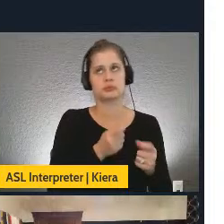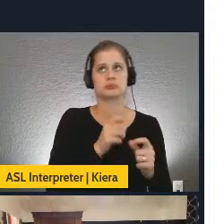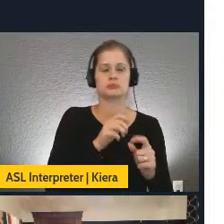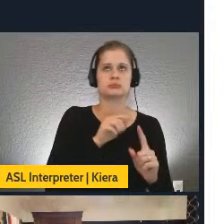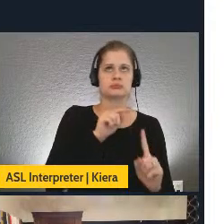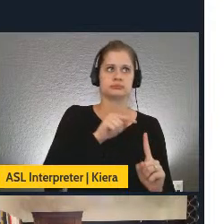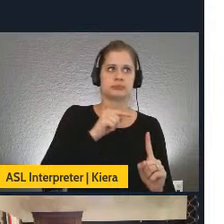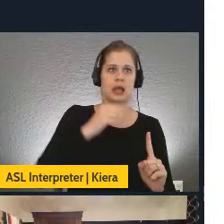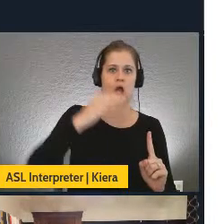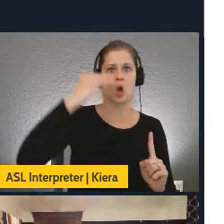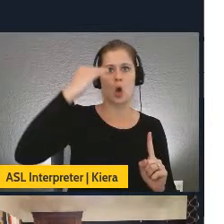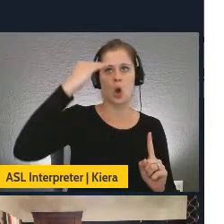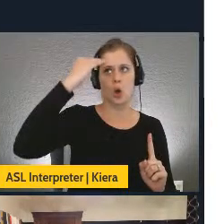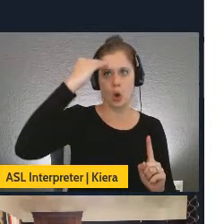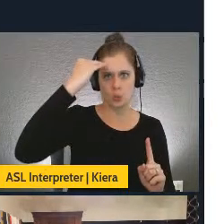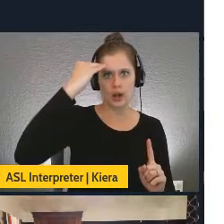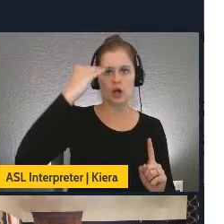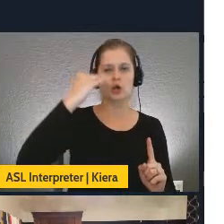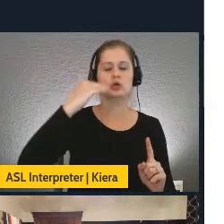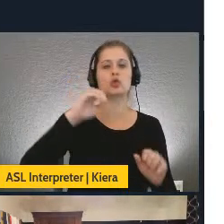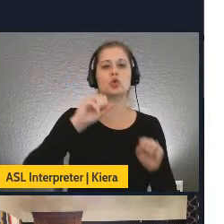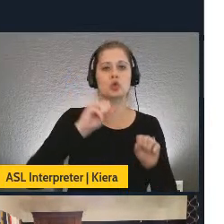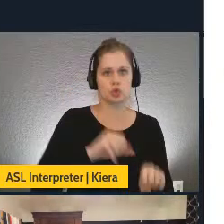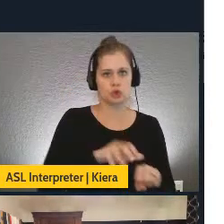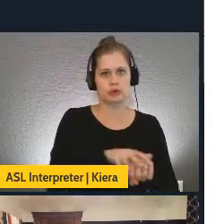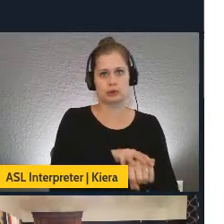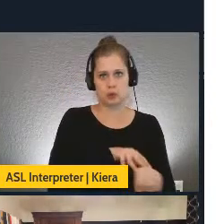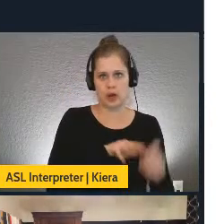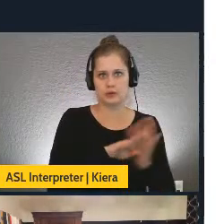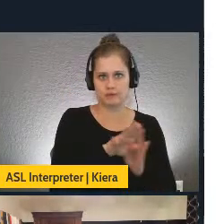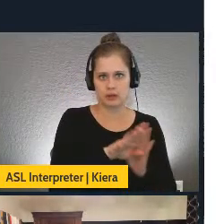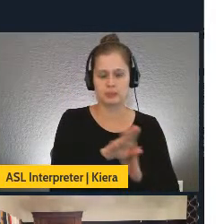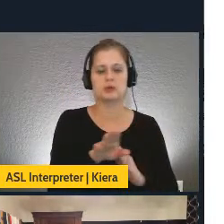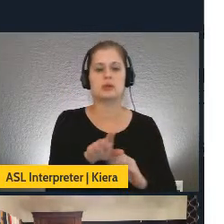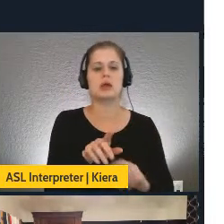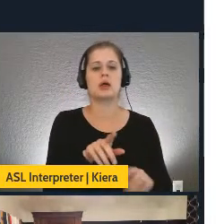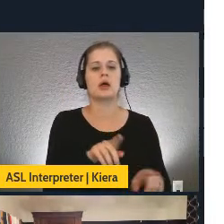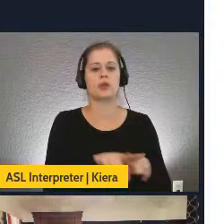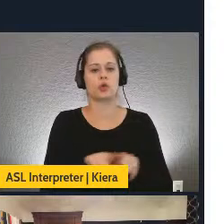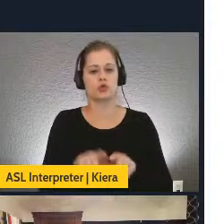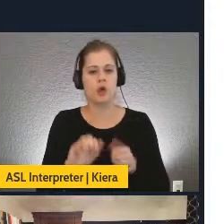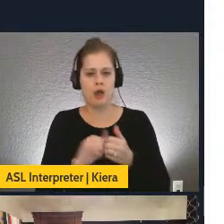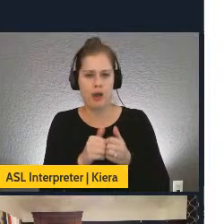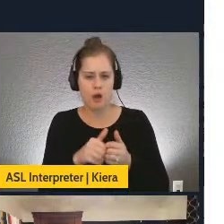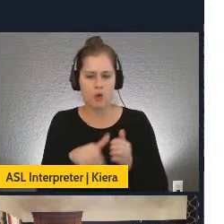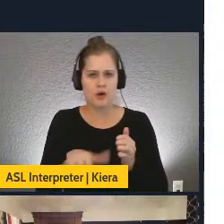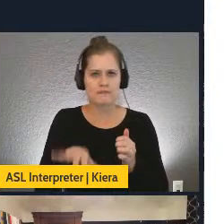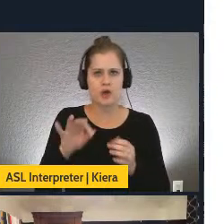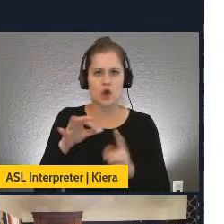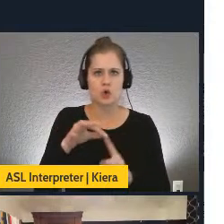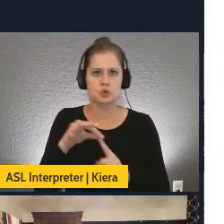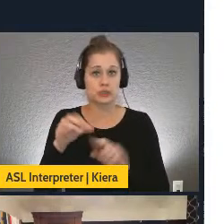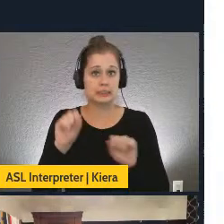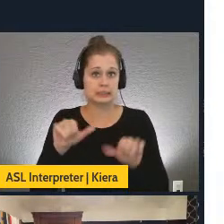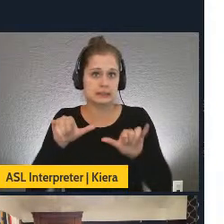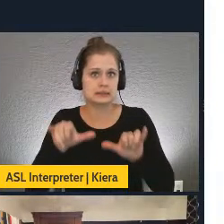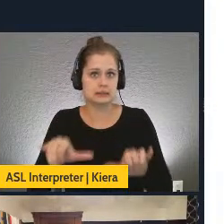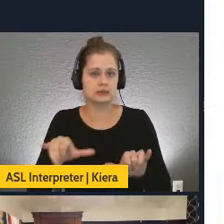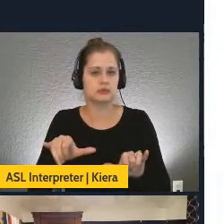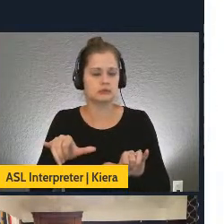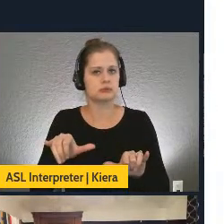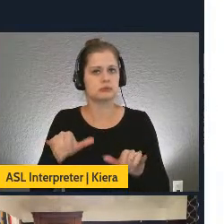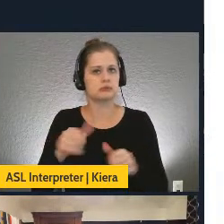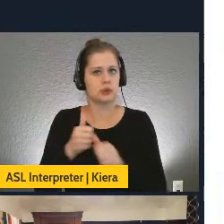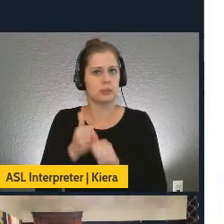aware could slow down development, and how can we find something unique that we could stay compliant and also move quickly.